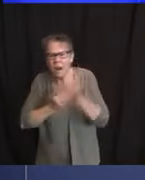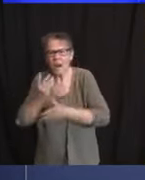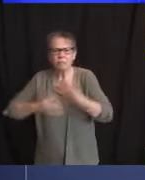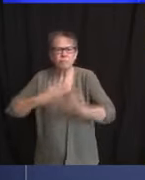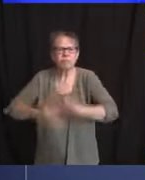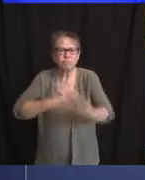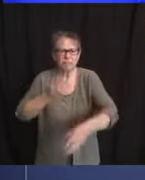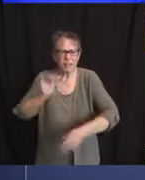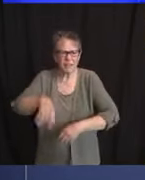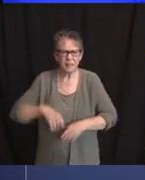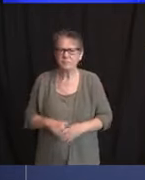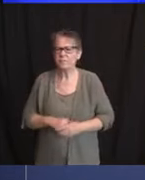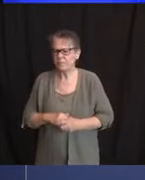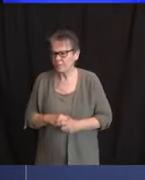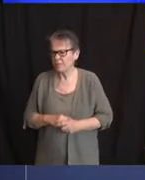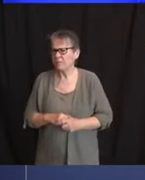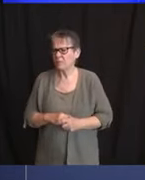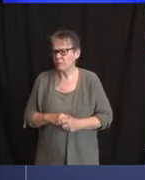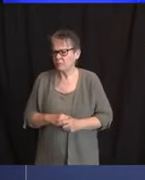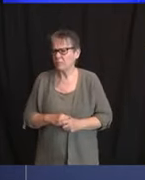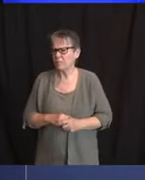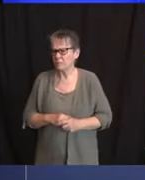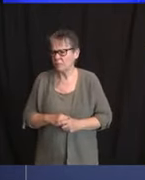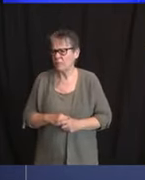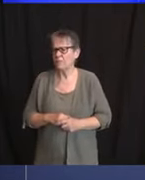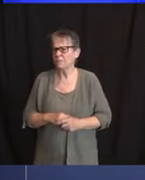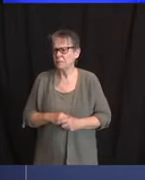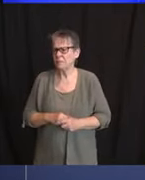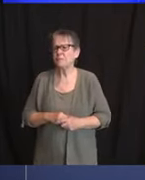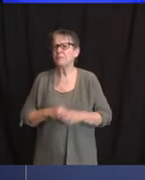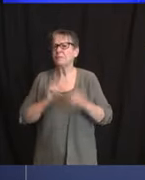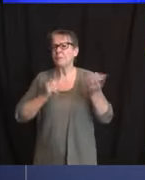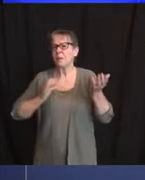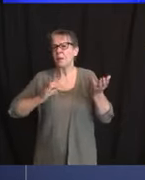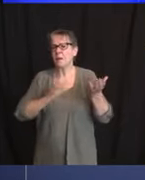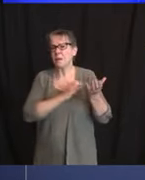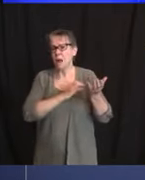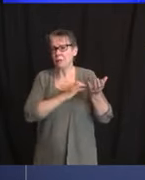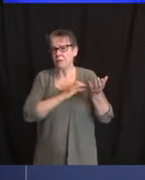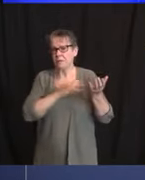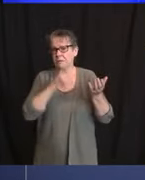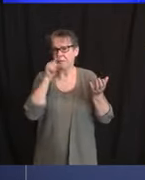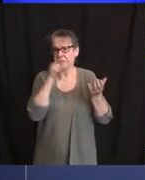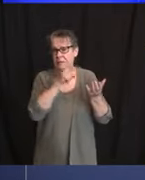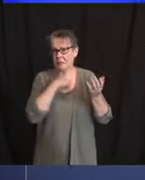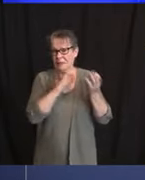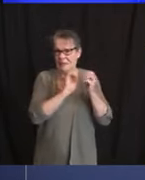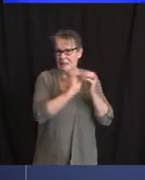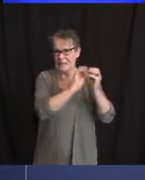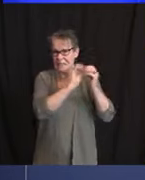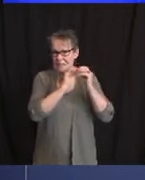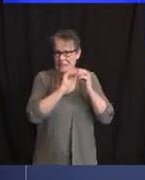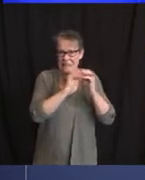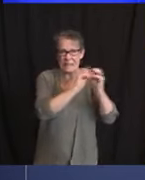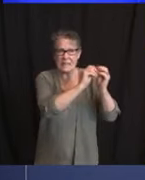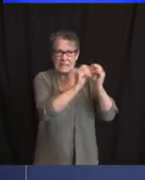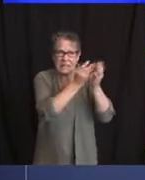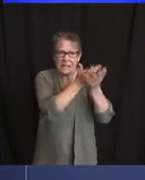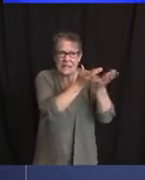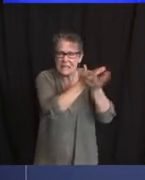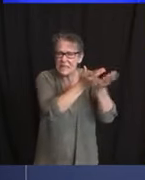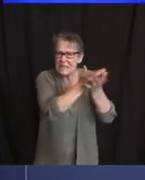fight right now in the Congress about whether or not to help our frontline states and communities, but I'm optimistic. Democrats understand